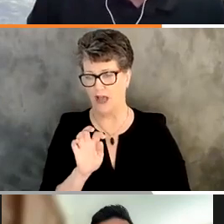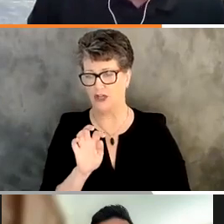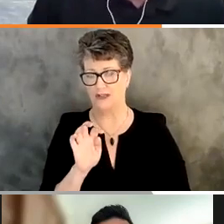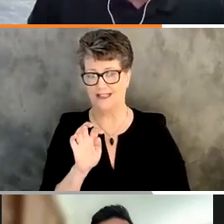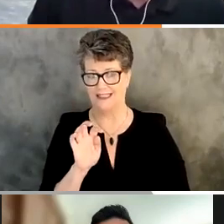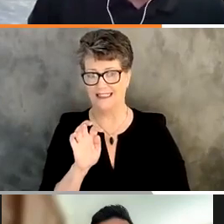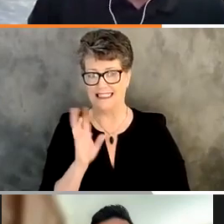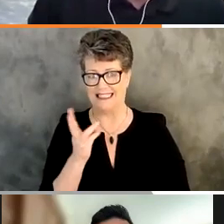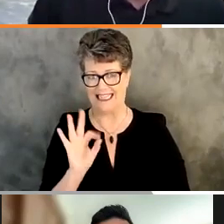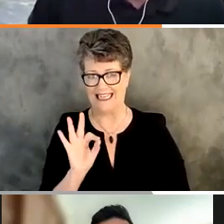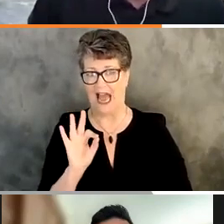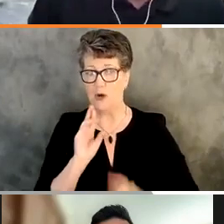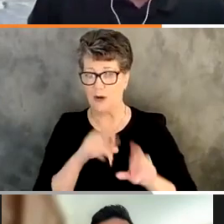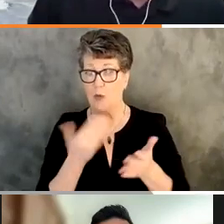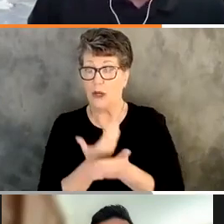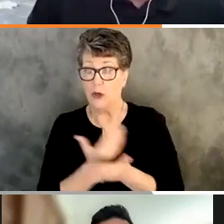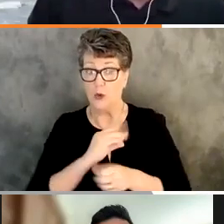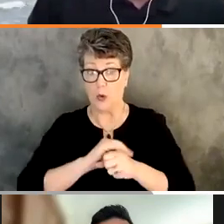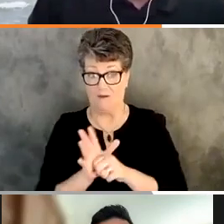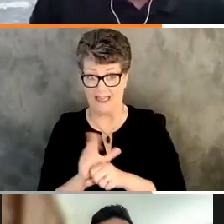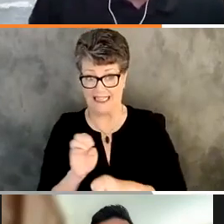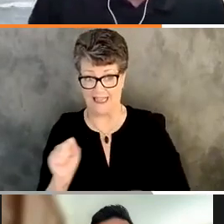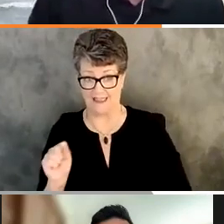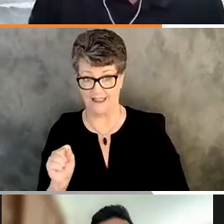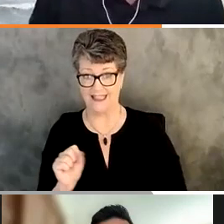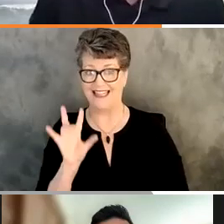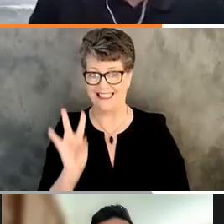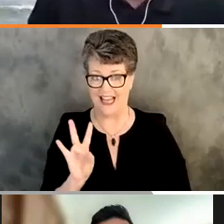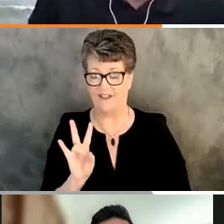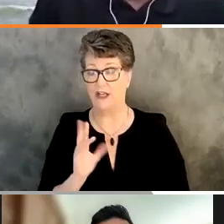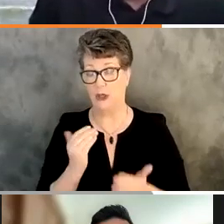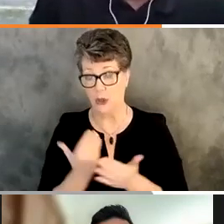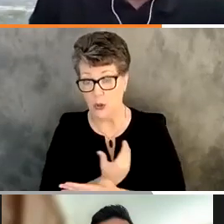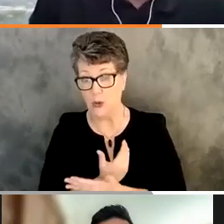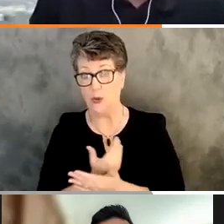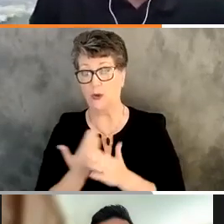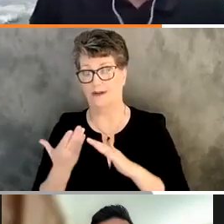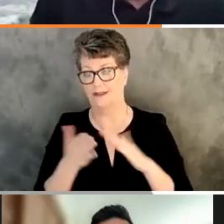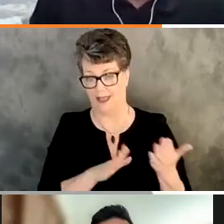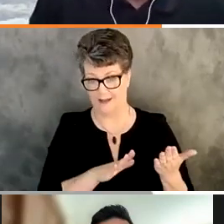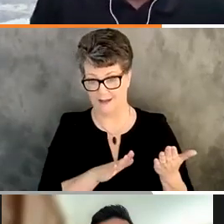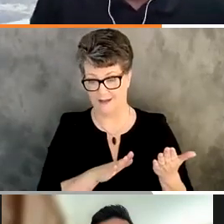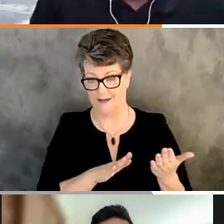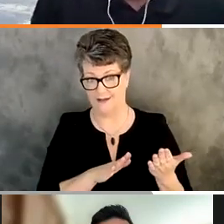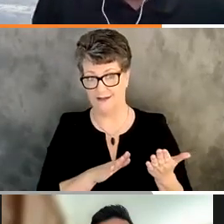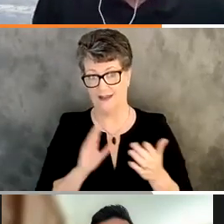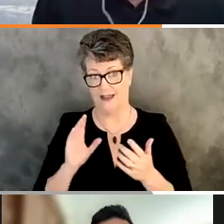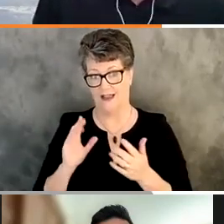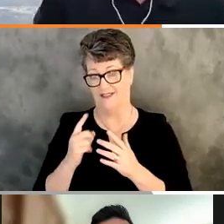2,400 newly reported cases and seven newly reported cases as of August